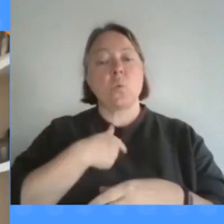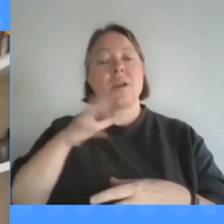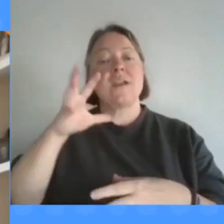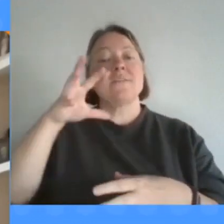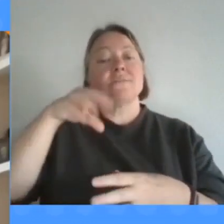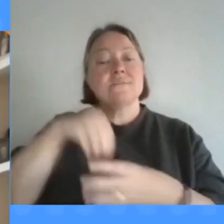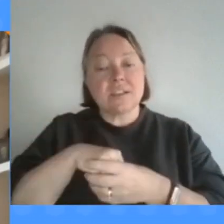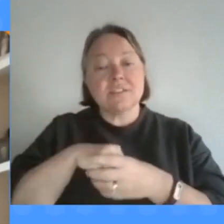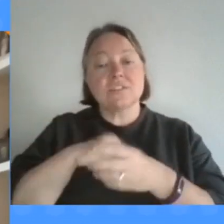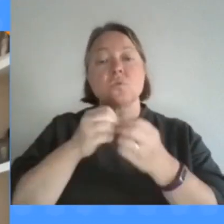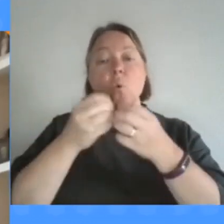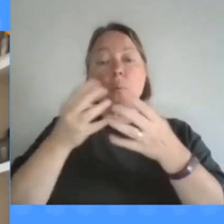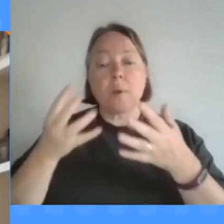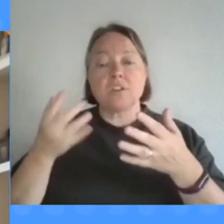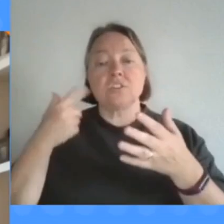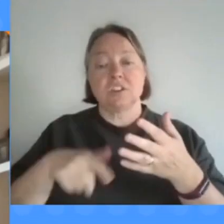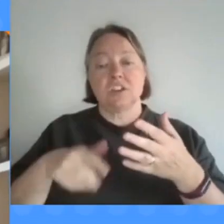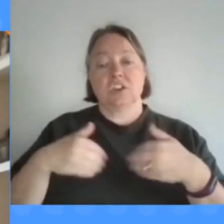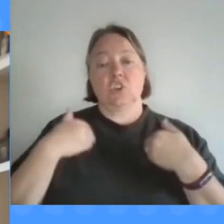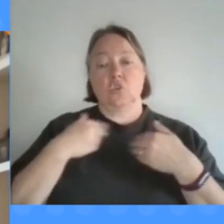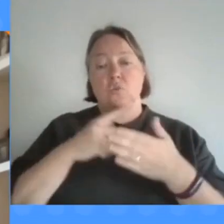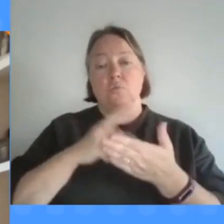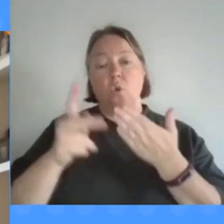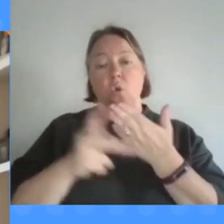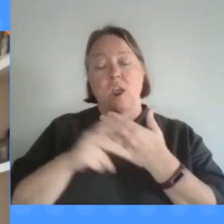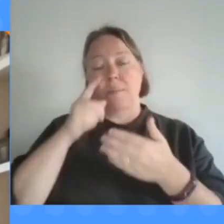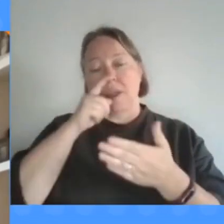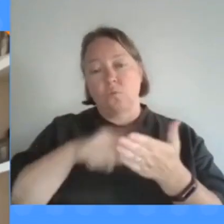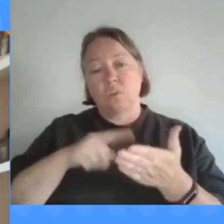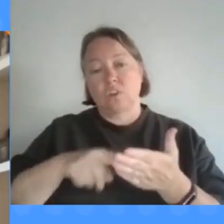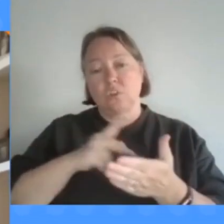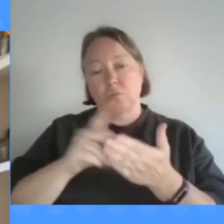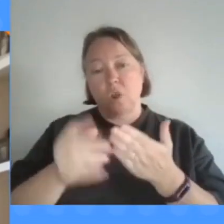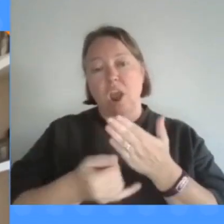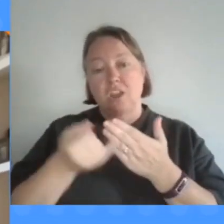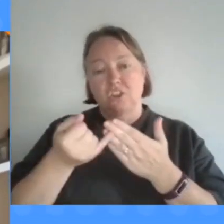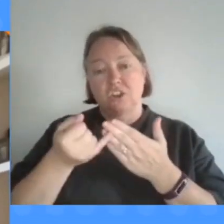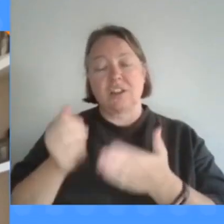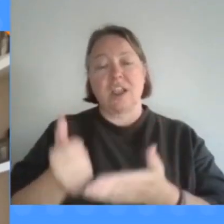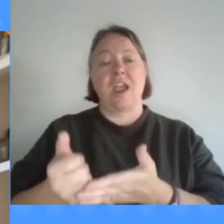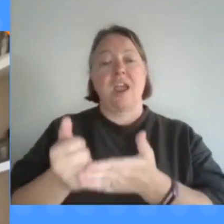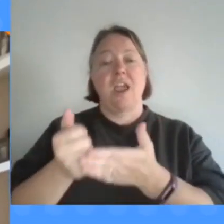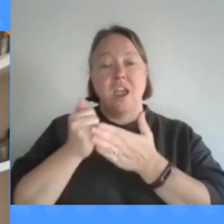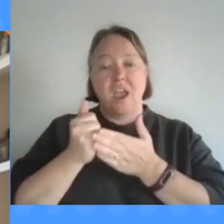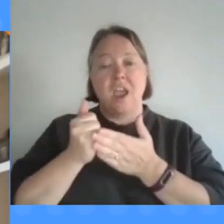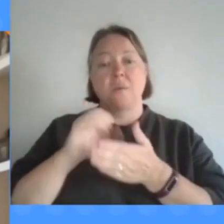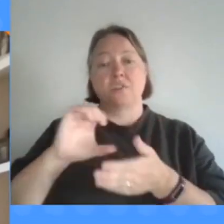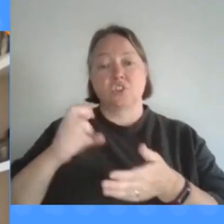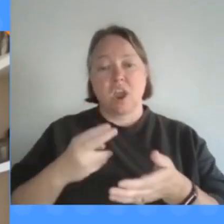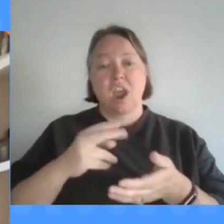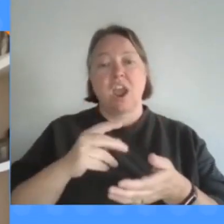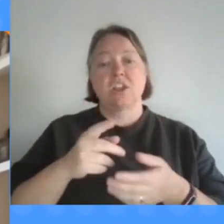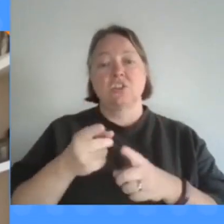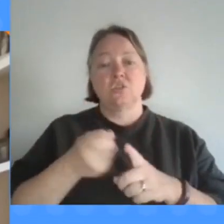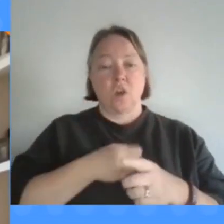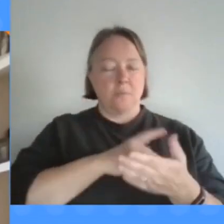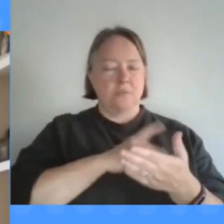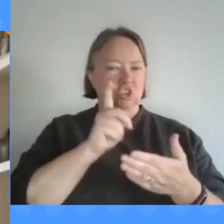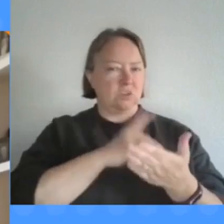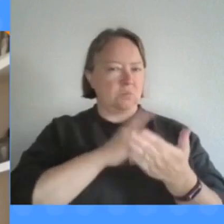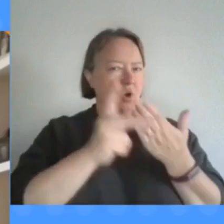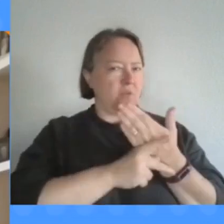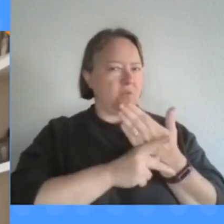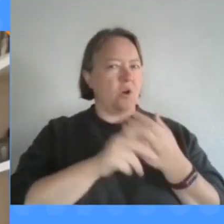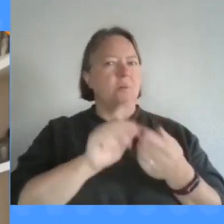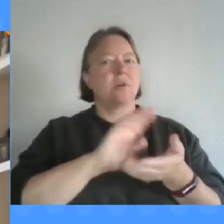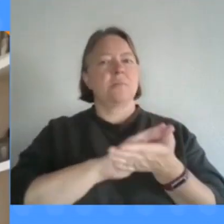investing deeply in the youth programs and research projects that help transform Scratch from a platform into a